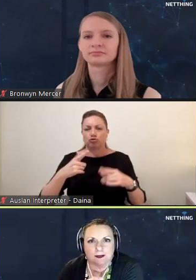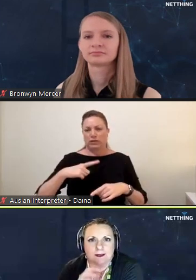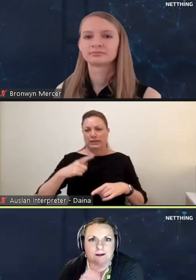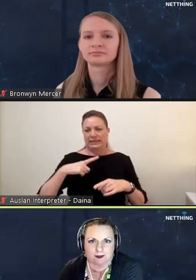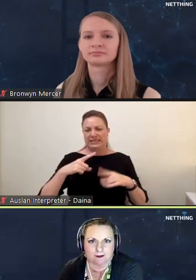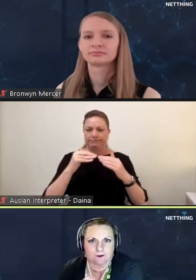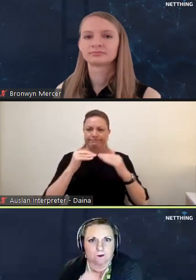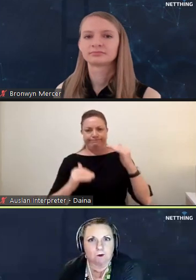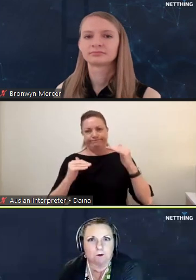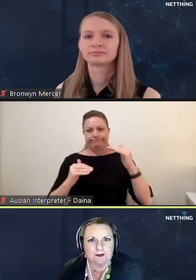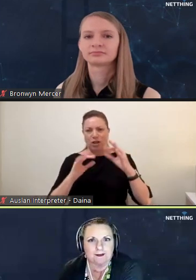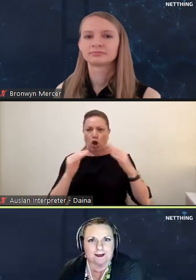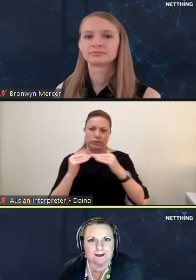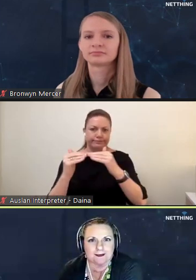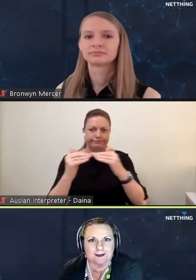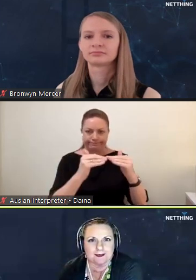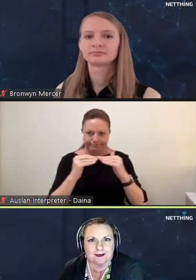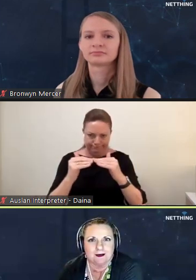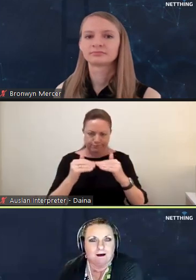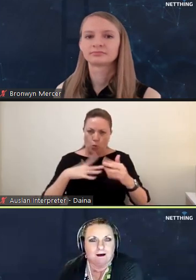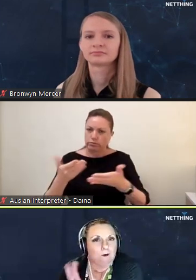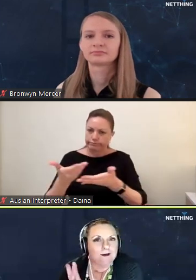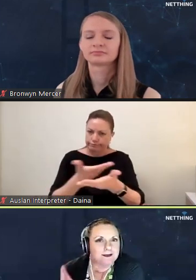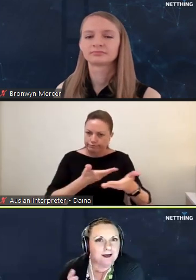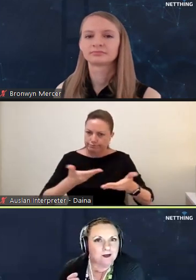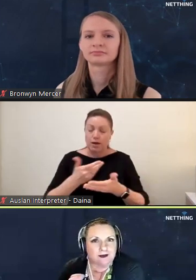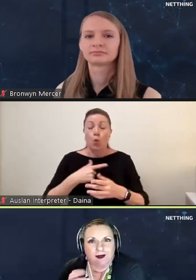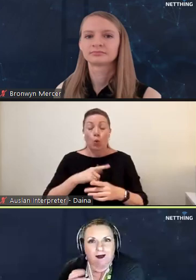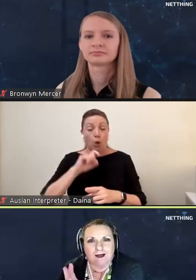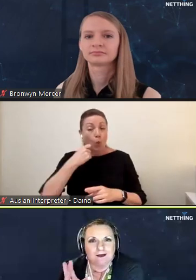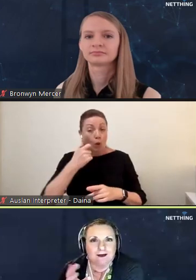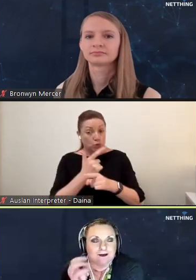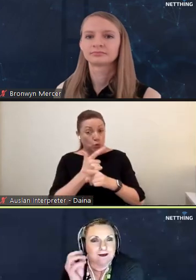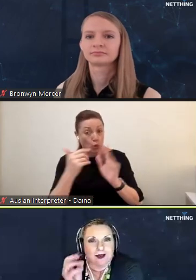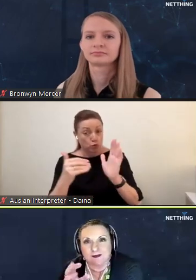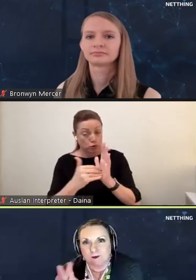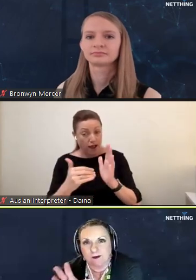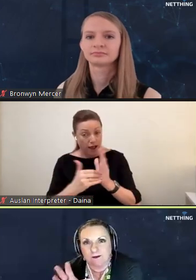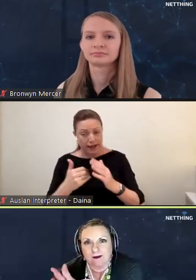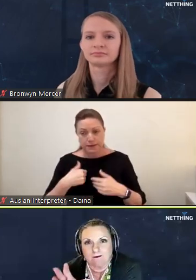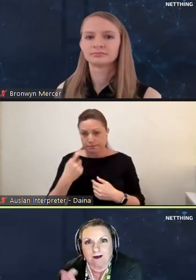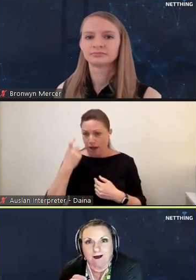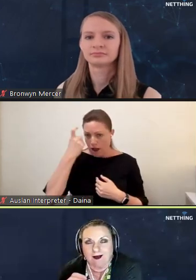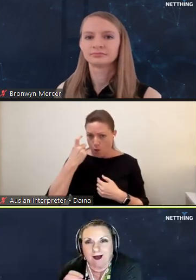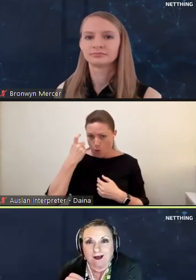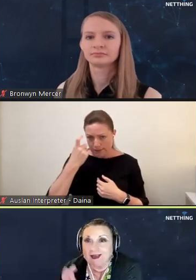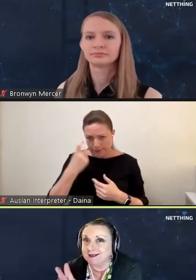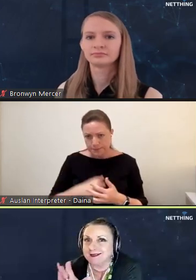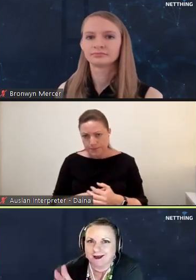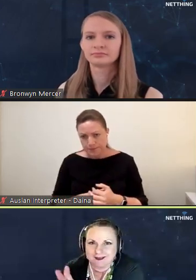the exciting things that we will be discussing today. I wonder, Sandra, as one of